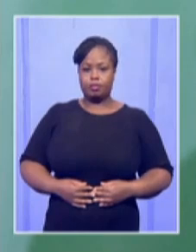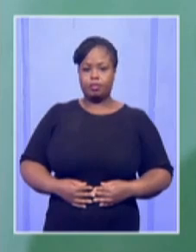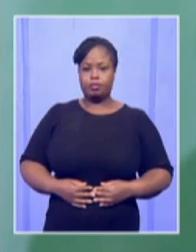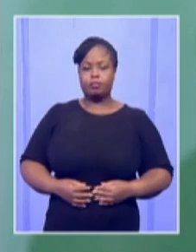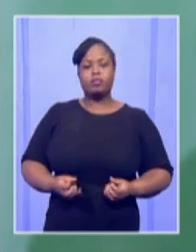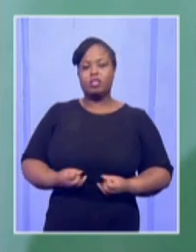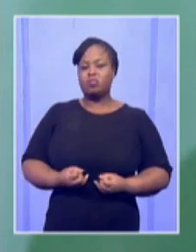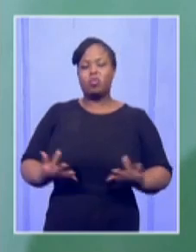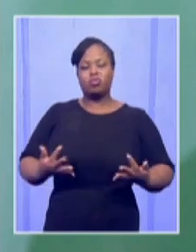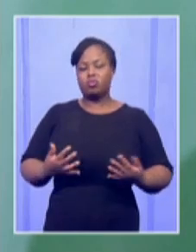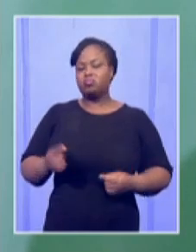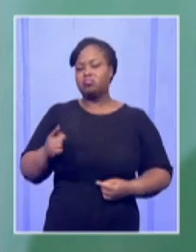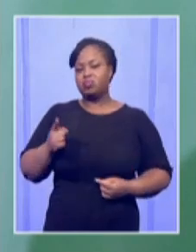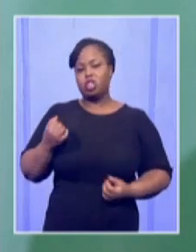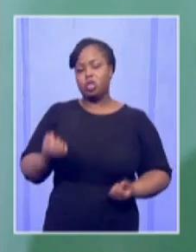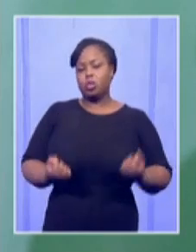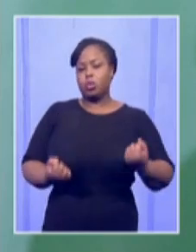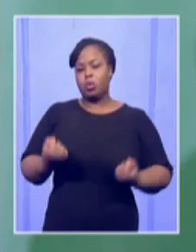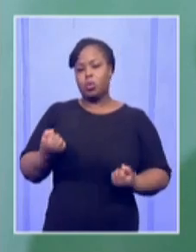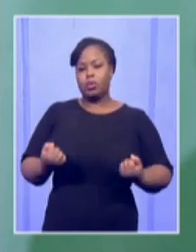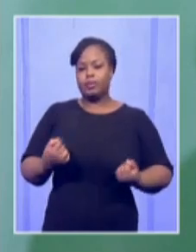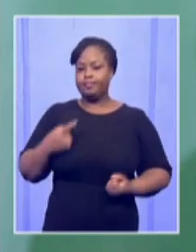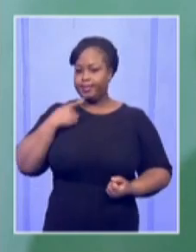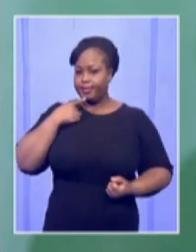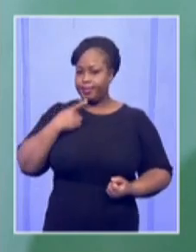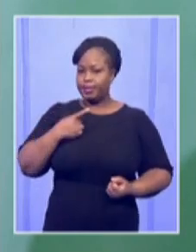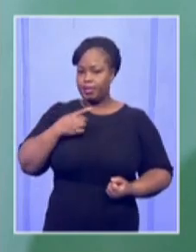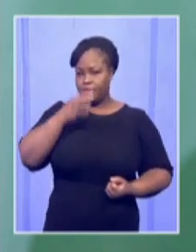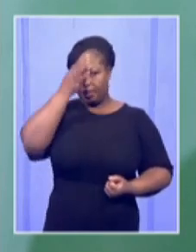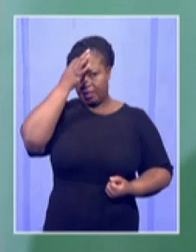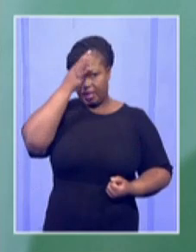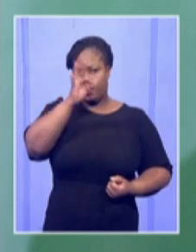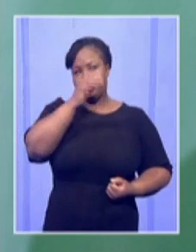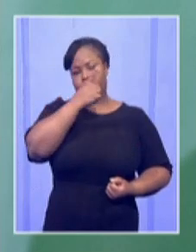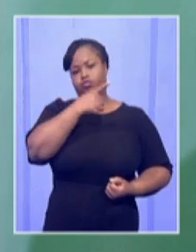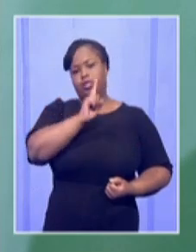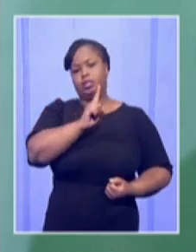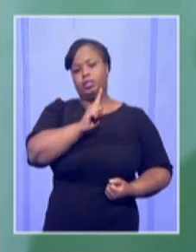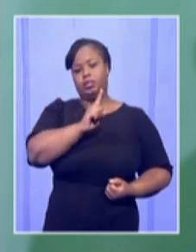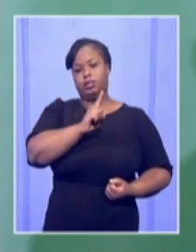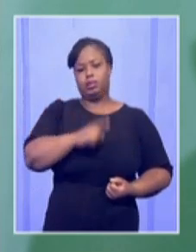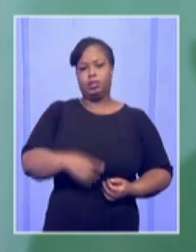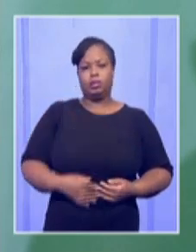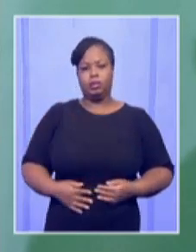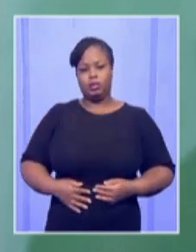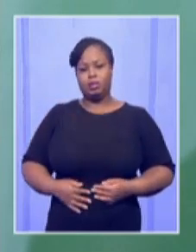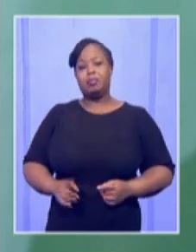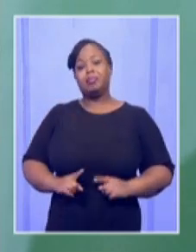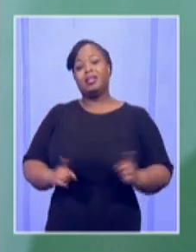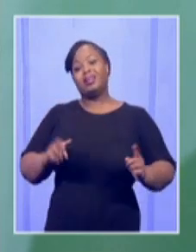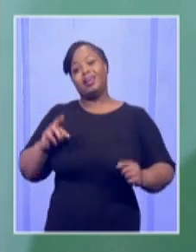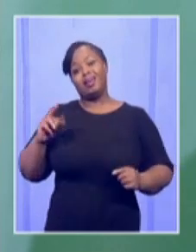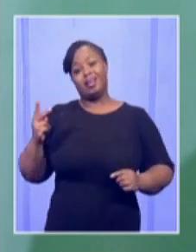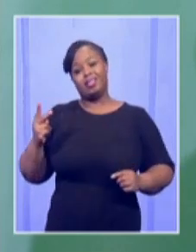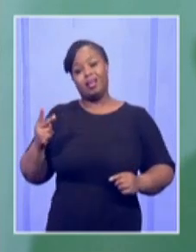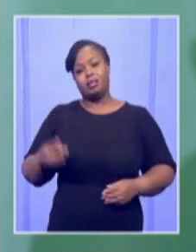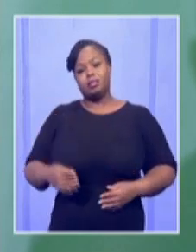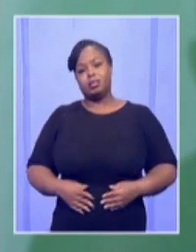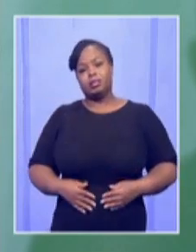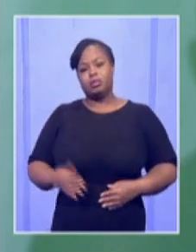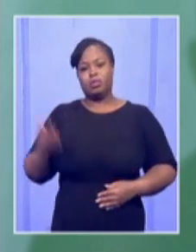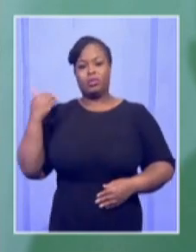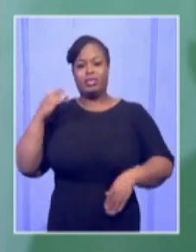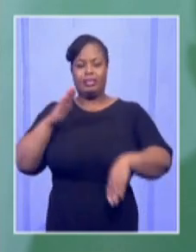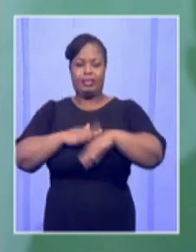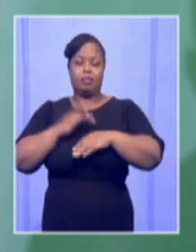have determined that government in the main was right, but there were cases that at the time of writing